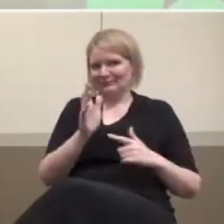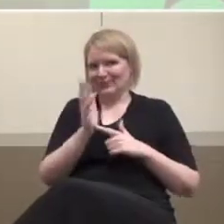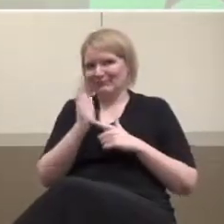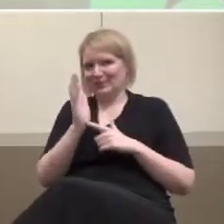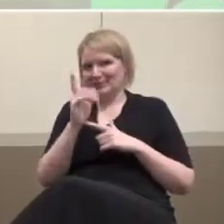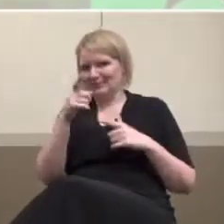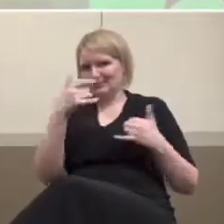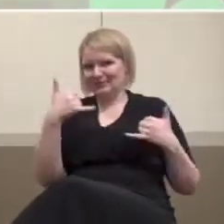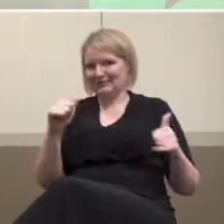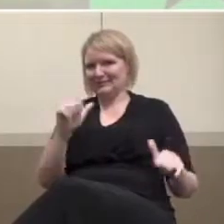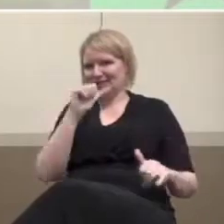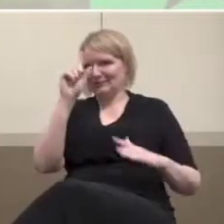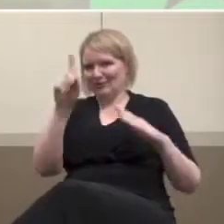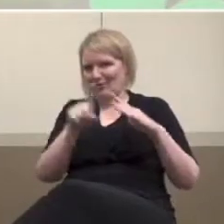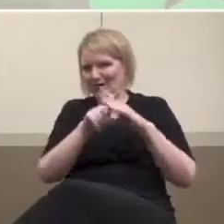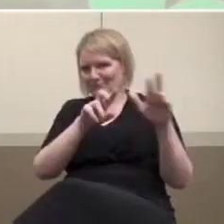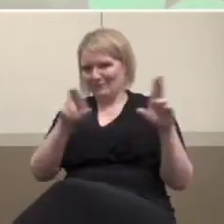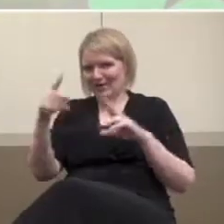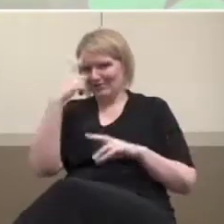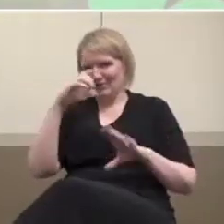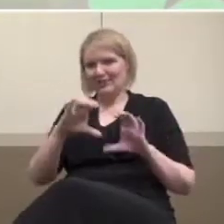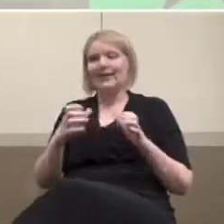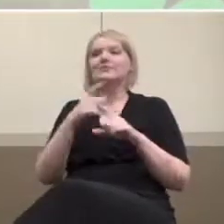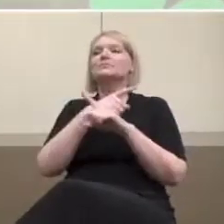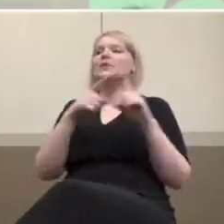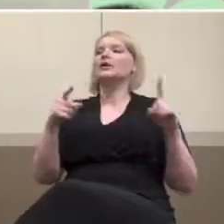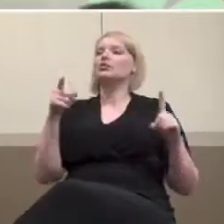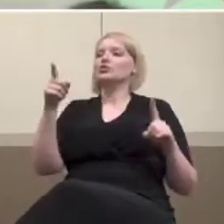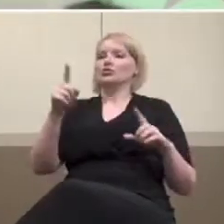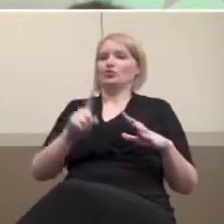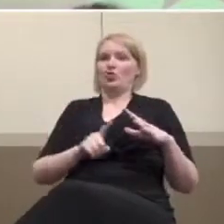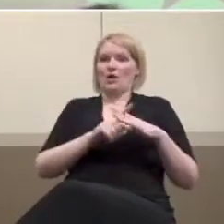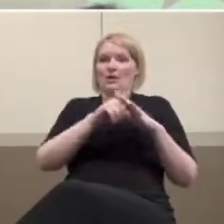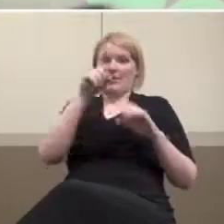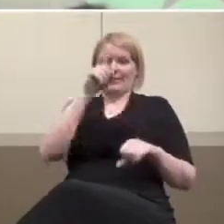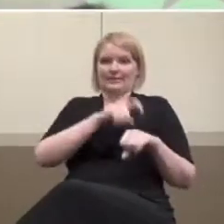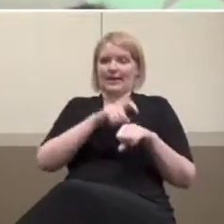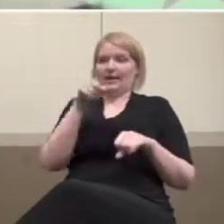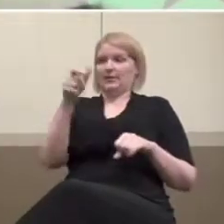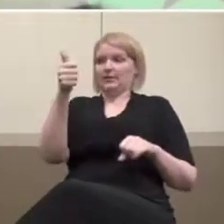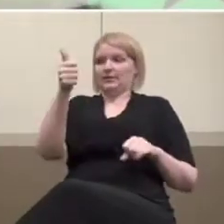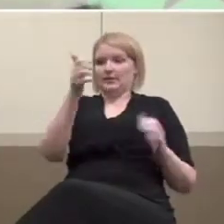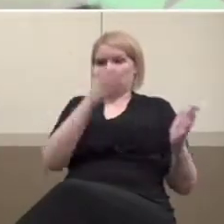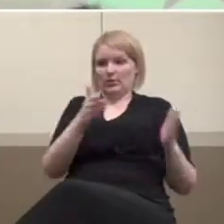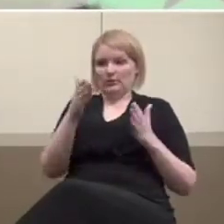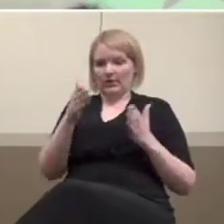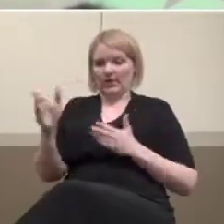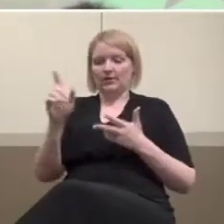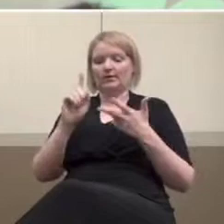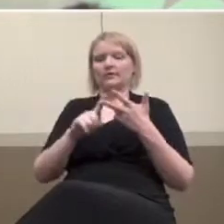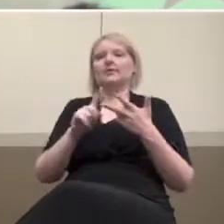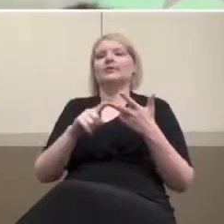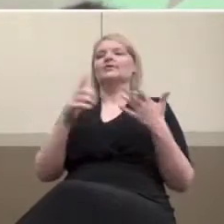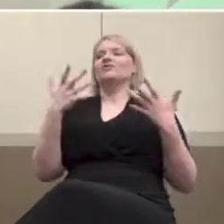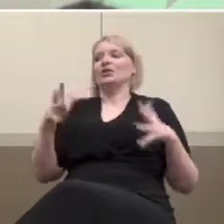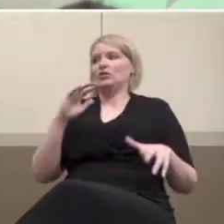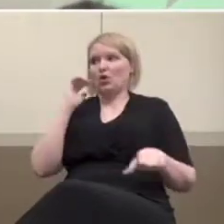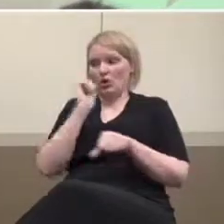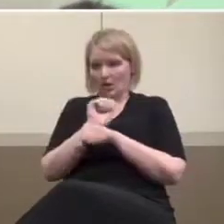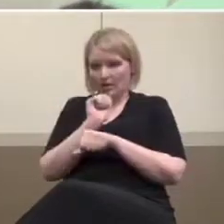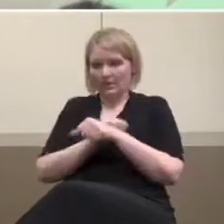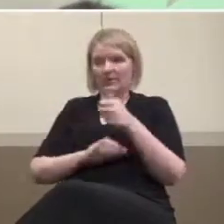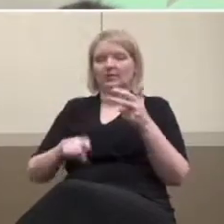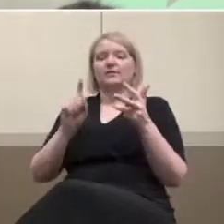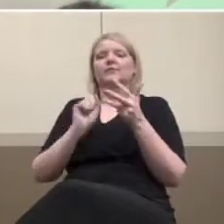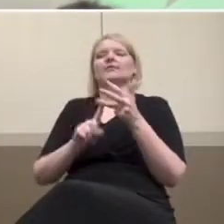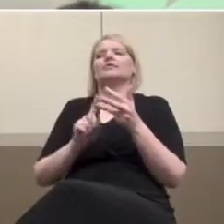still not here. But did you come to class on time? Are you prepared? Did you complete your homework? Participate in class,